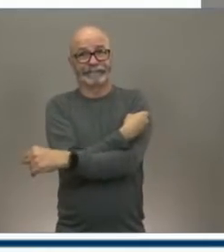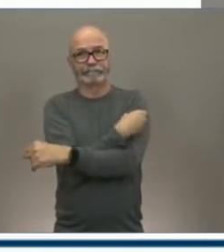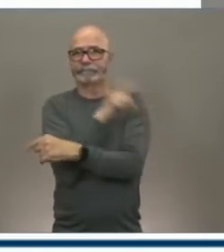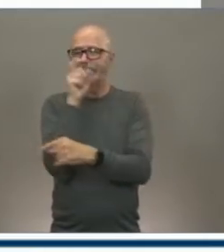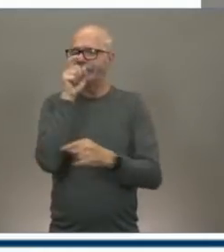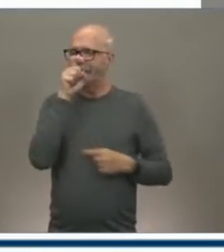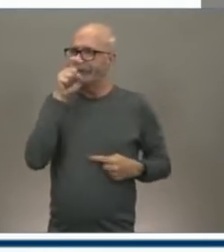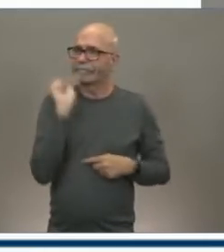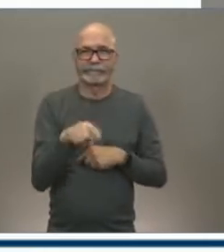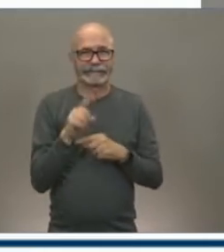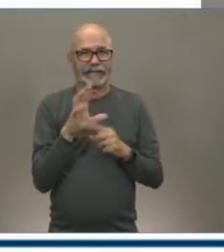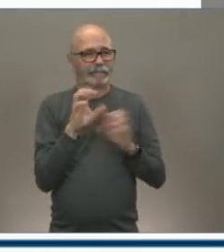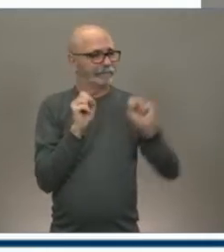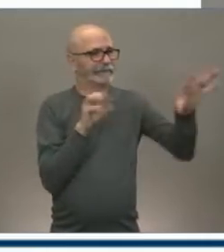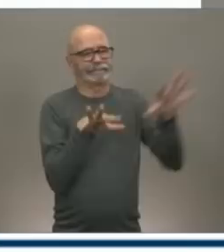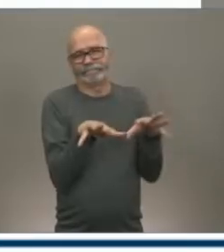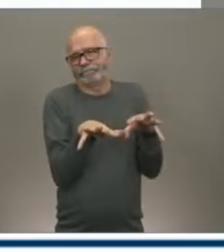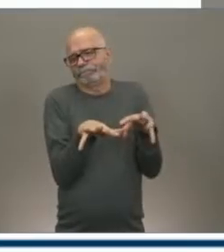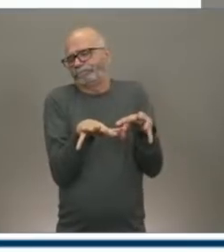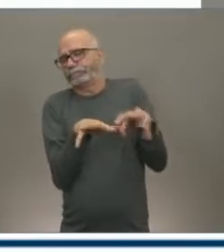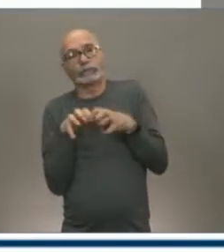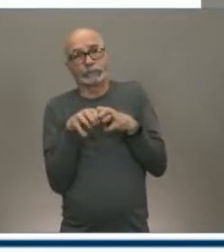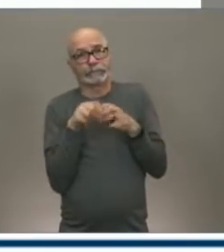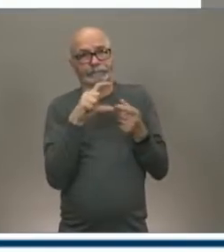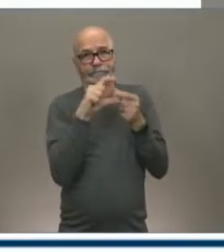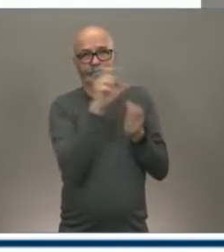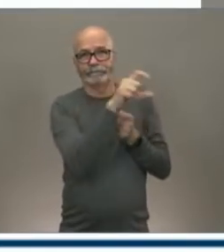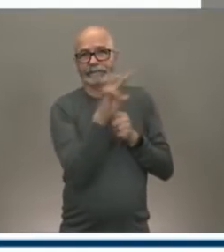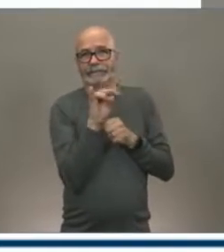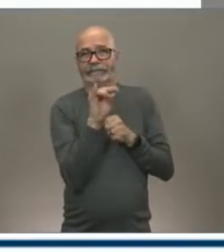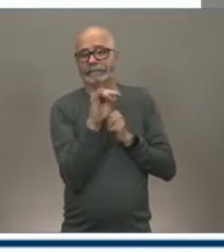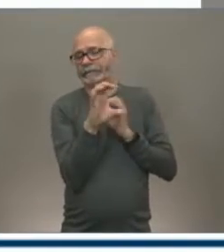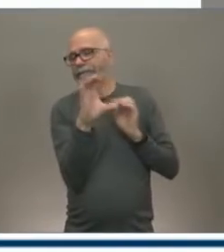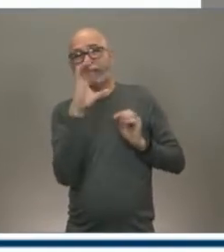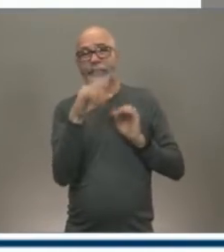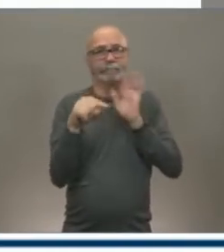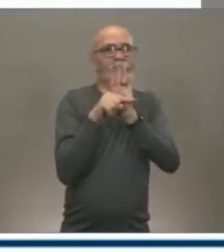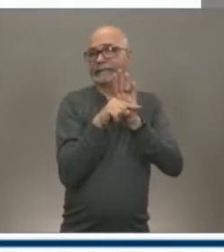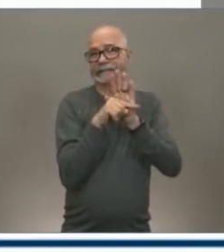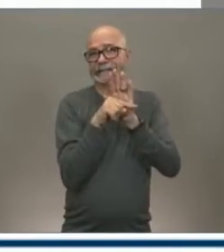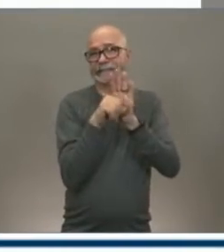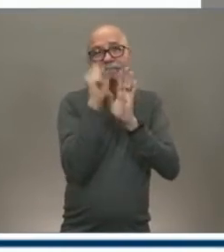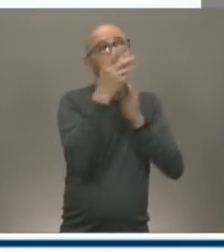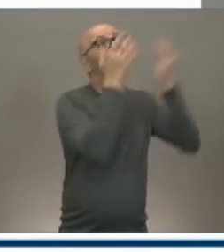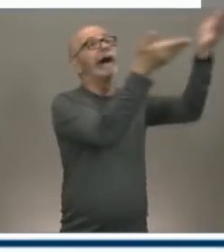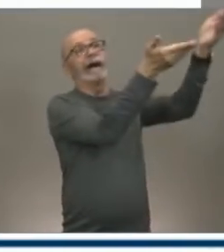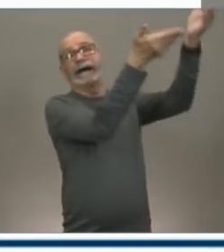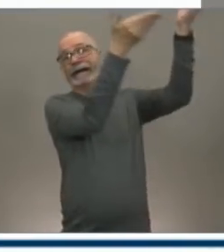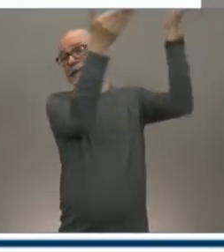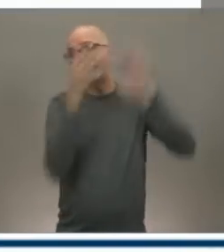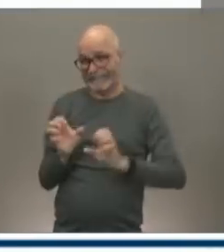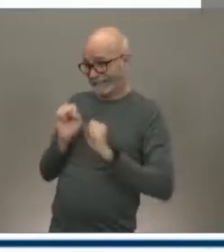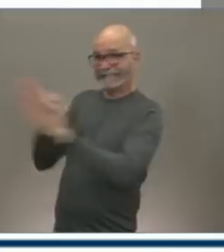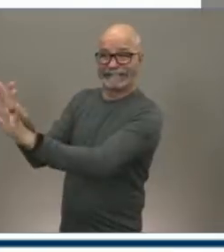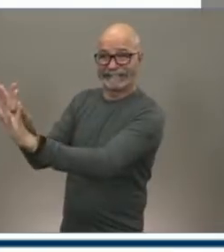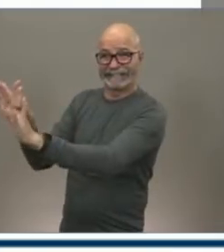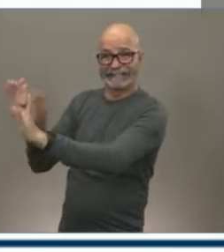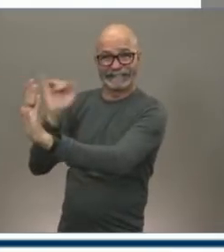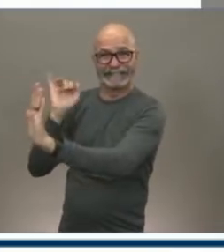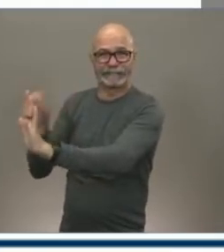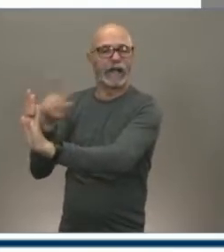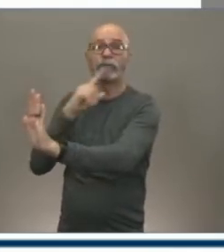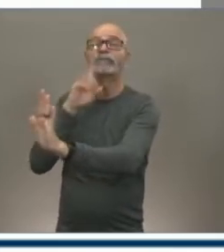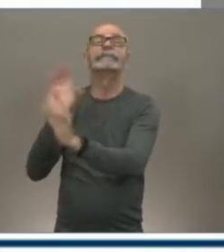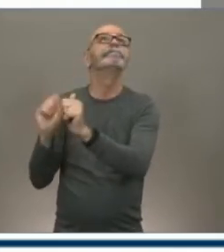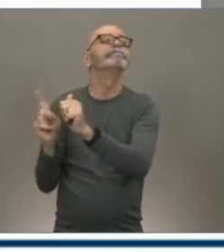requirements. And for this very first shipment of doses, the manufacturer has specified that we have to immunize people